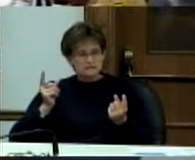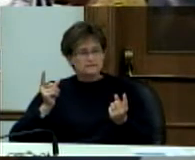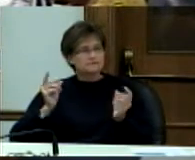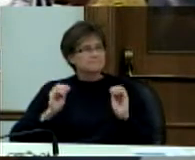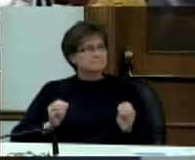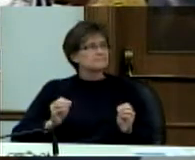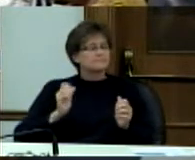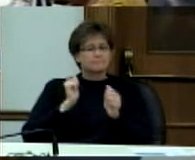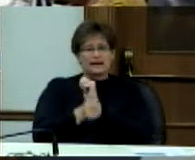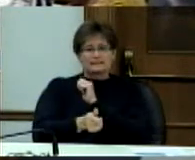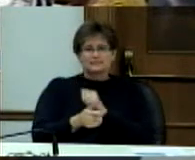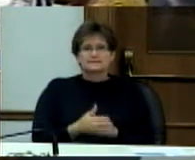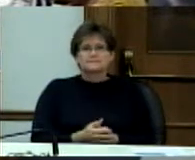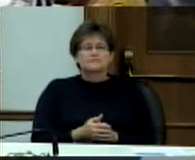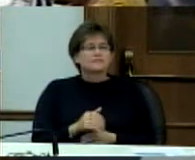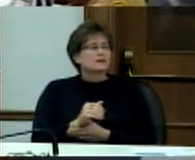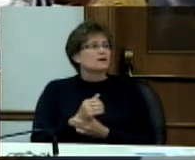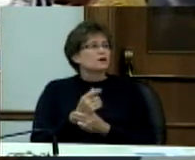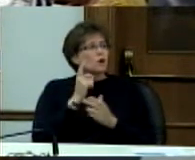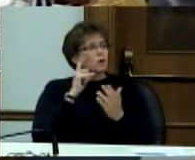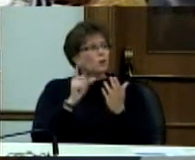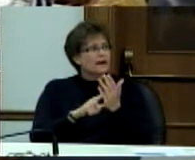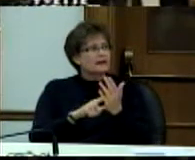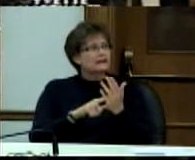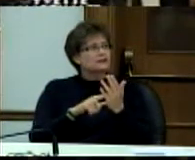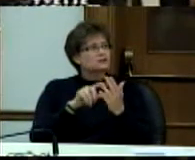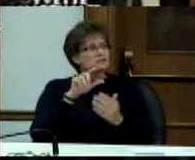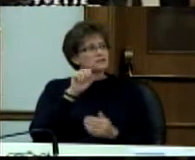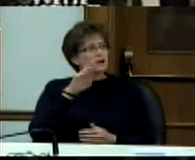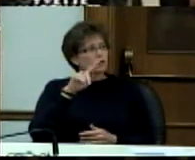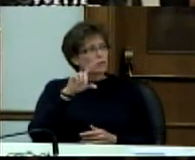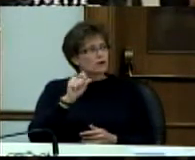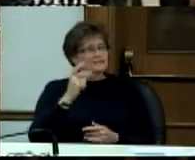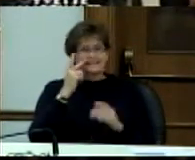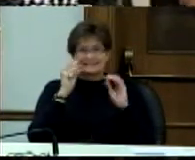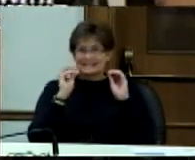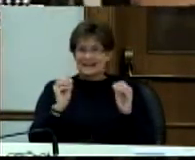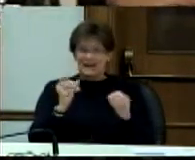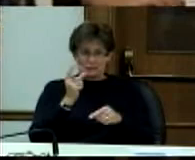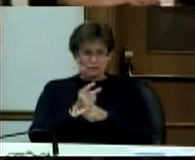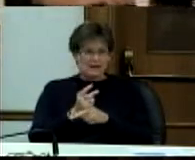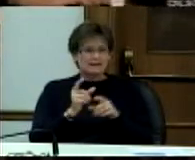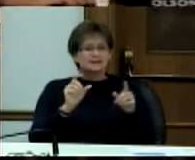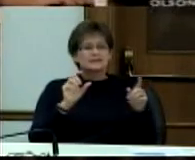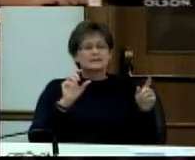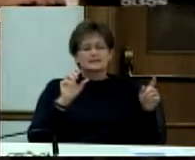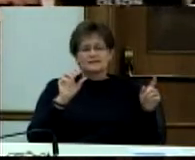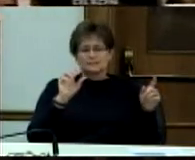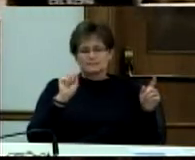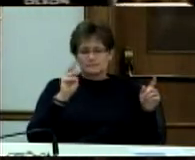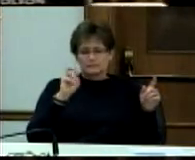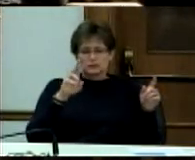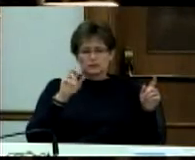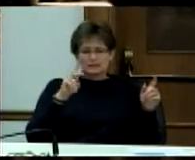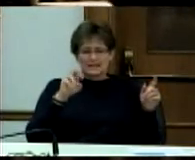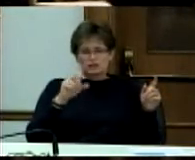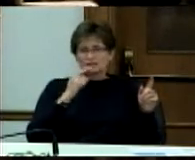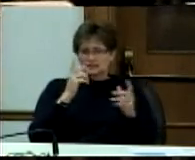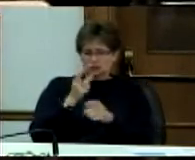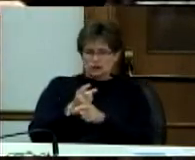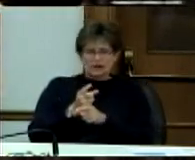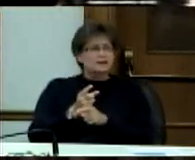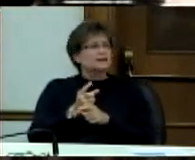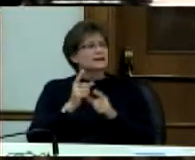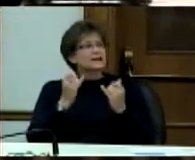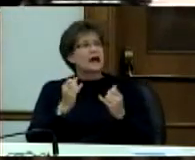same sign. Motion carries. Recognitions and awards. I don't see any here tonight. Is that correct? That's correct. So we can move along